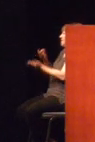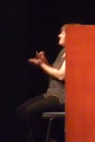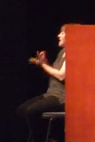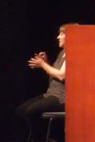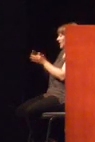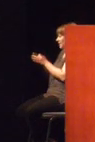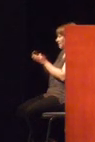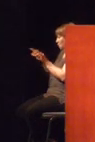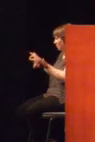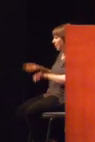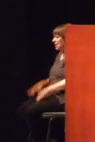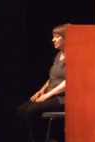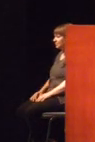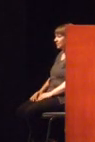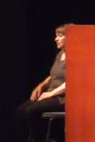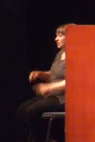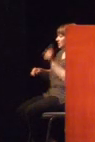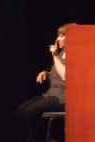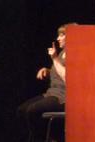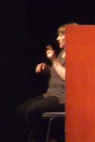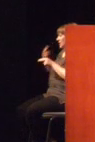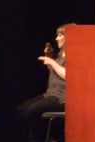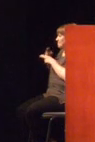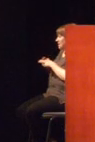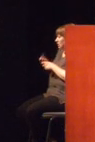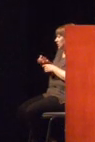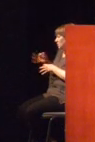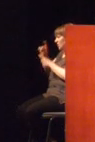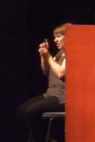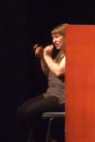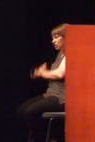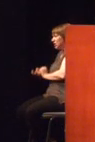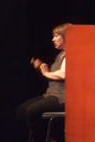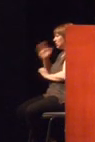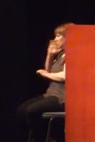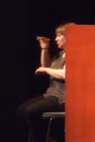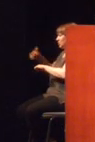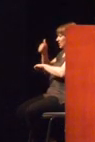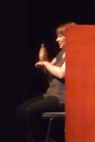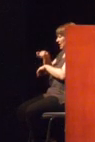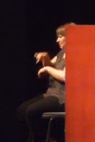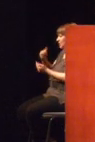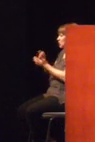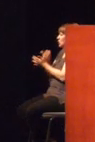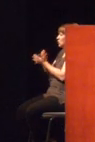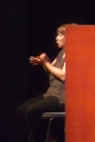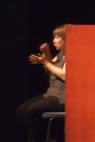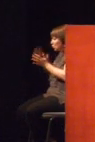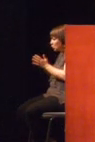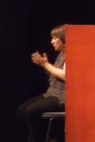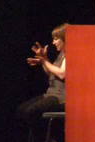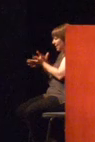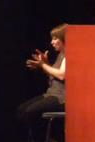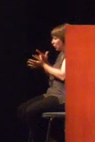the phenomenon and some of the changes as the state has tried to implement the student-centered funding formula. You